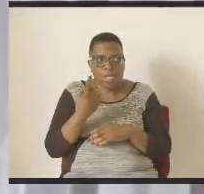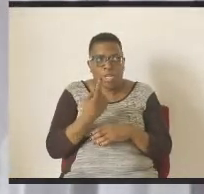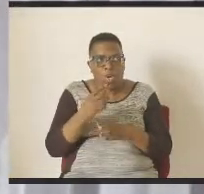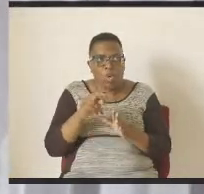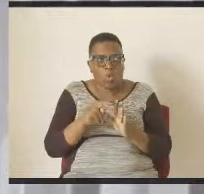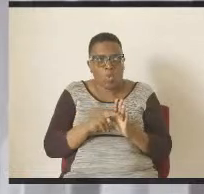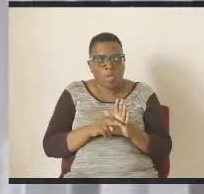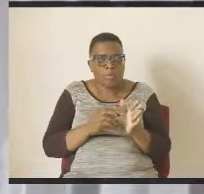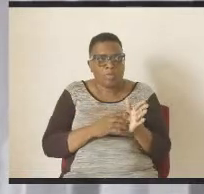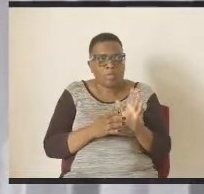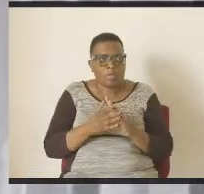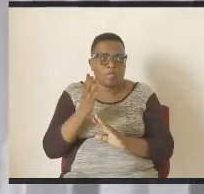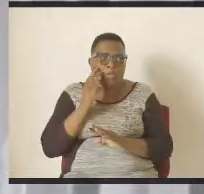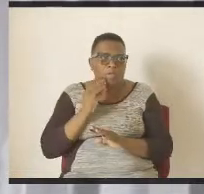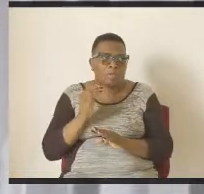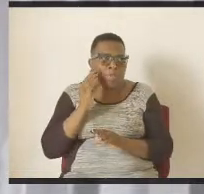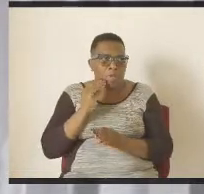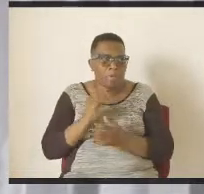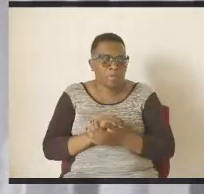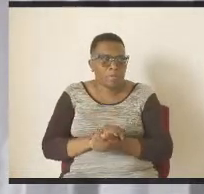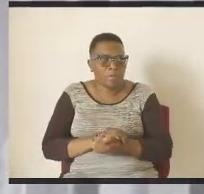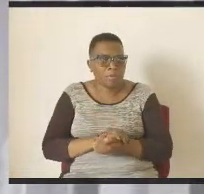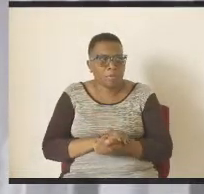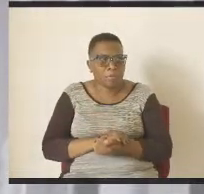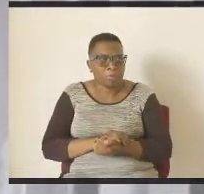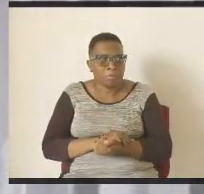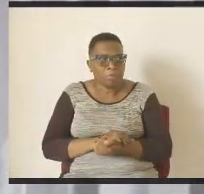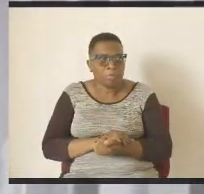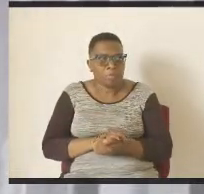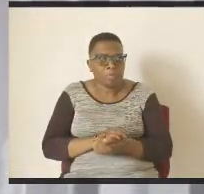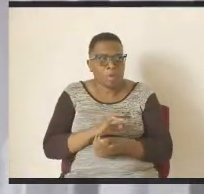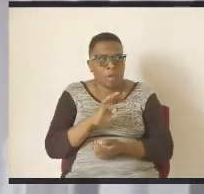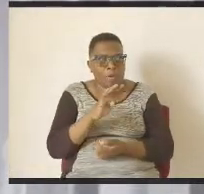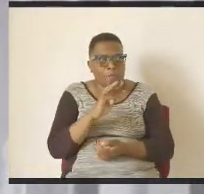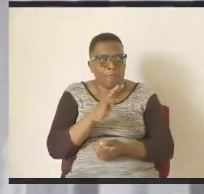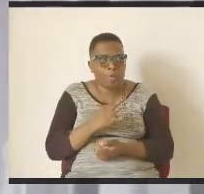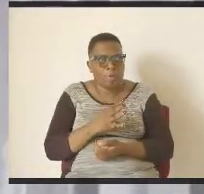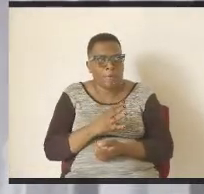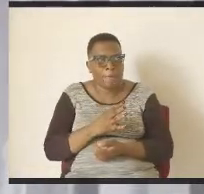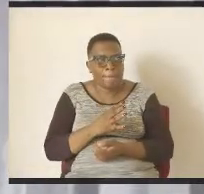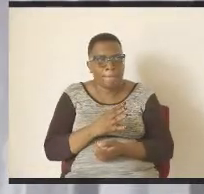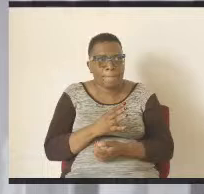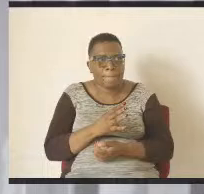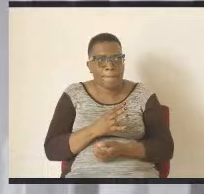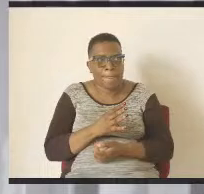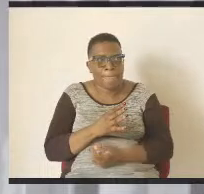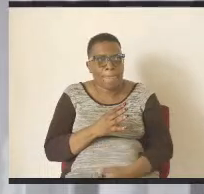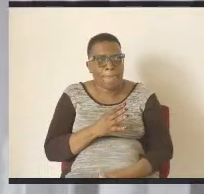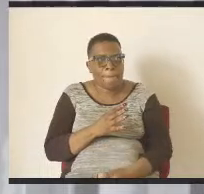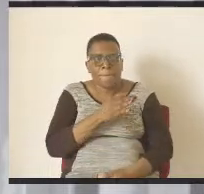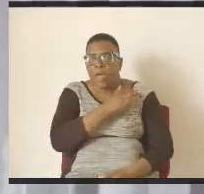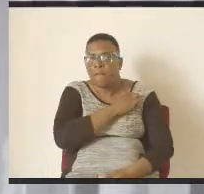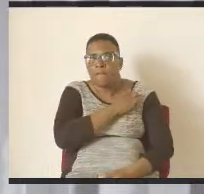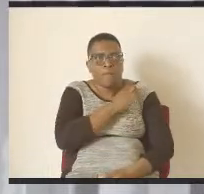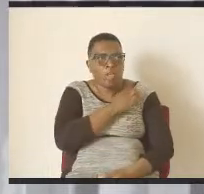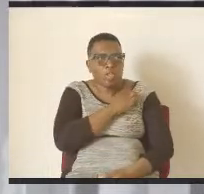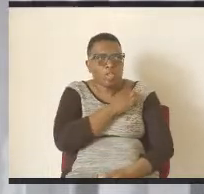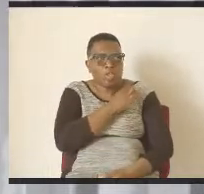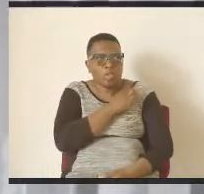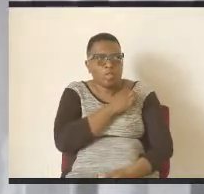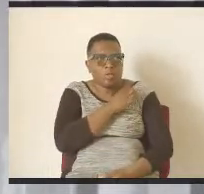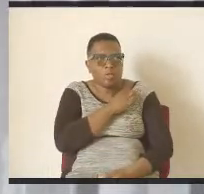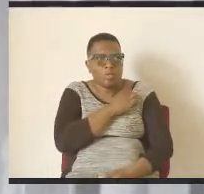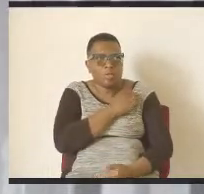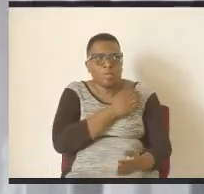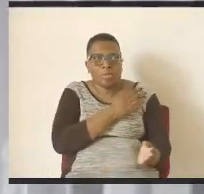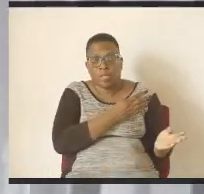his experience, what he went through. Number four, we need to volunteer to take